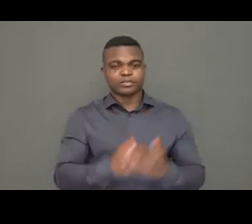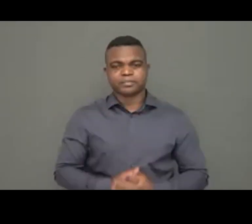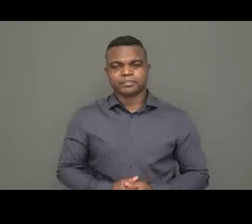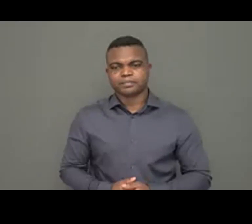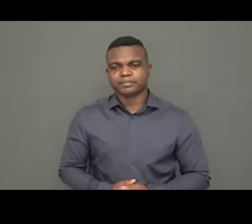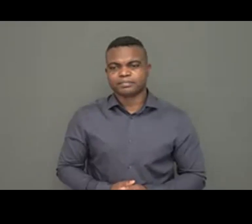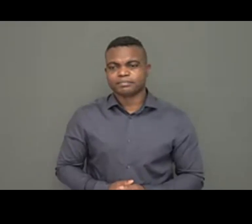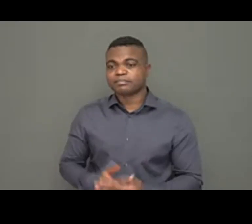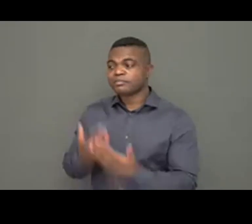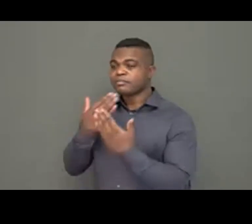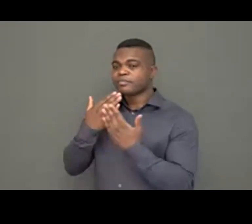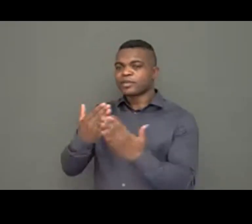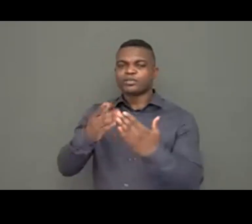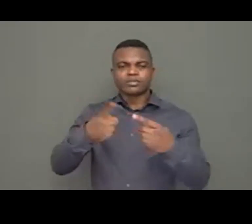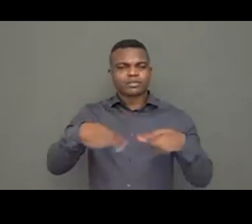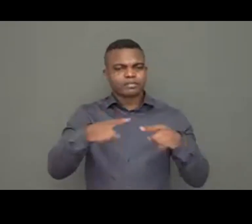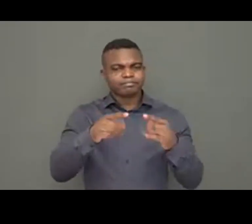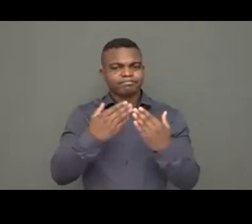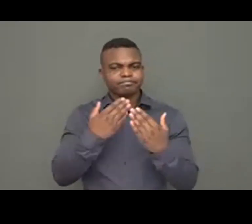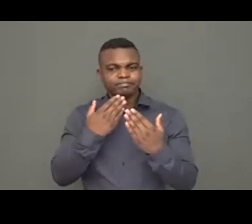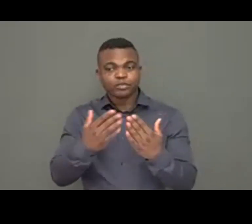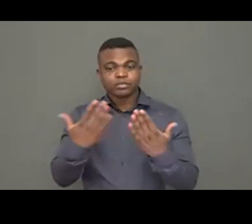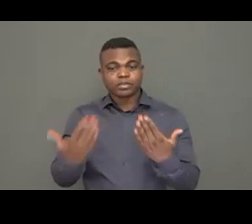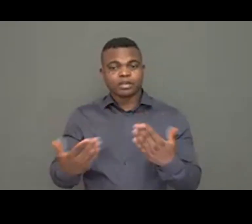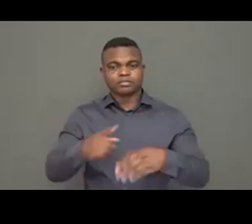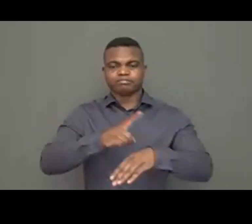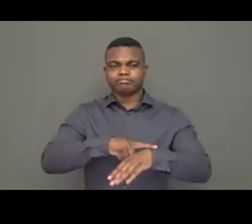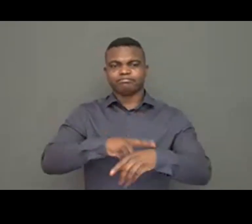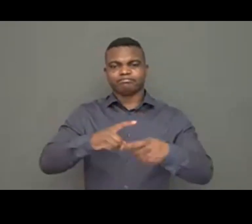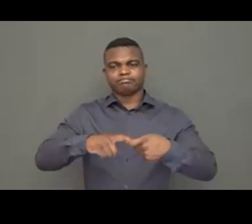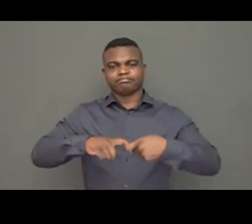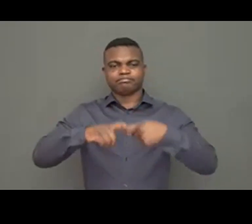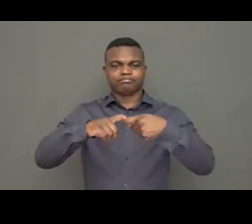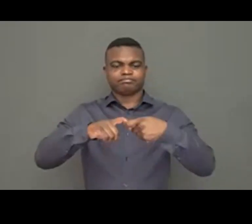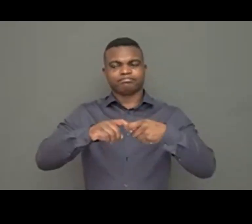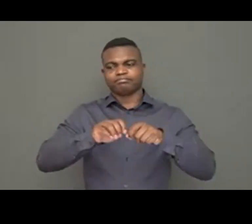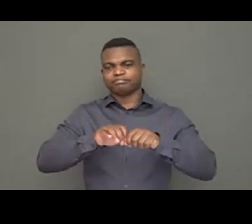and we'll be back here at 1 o'clock GMT. So thanks everyone.